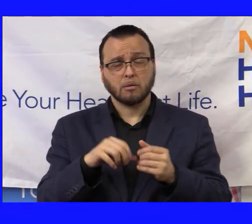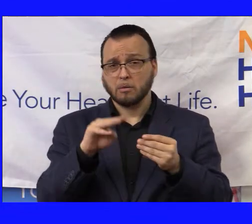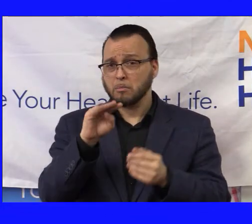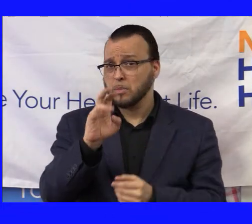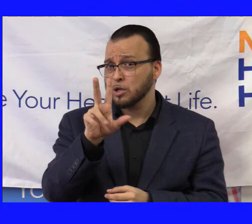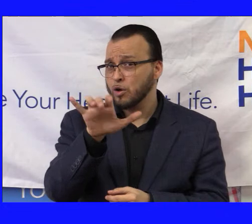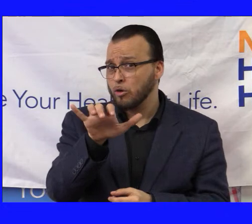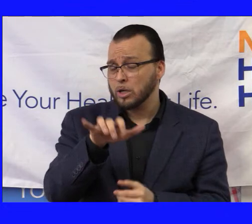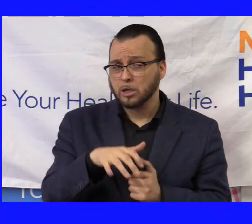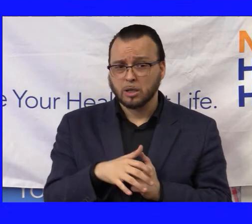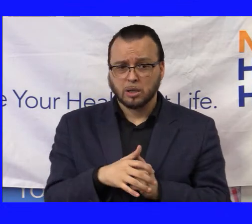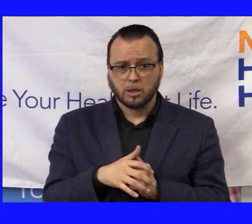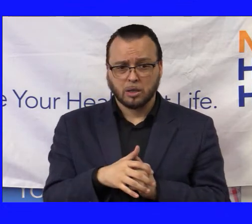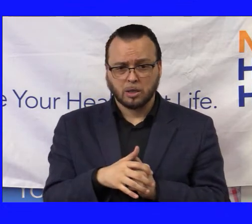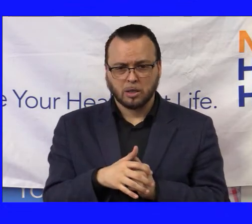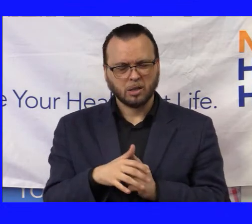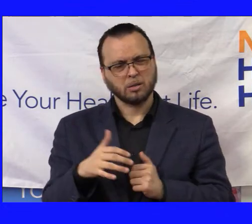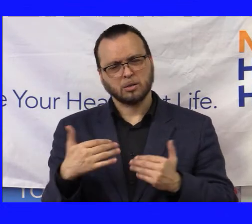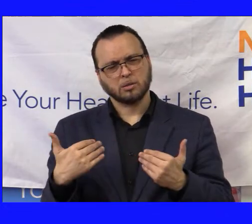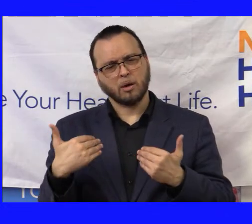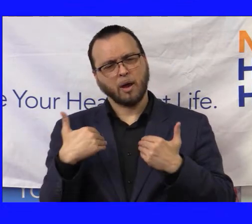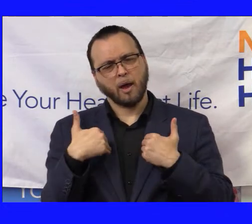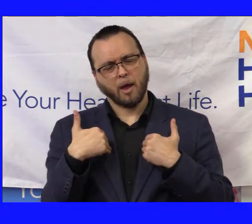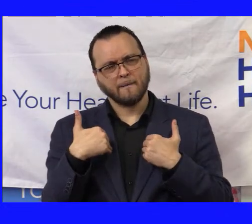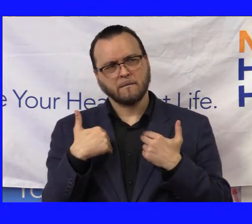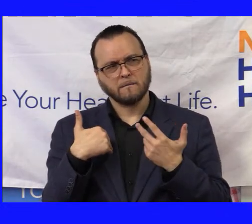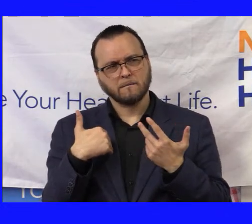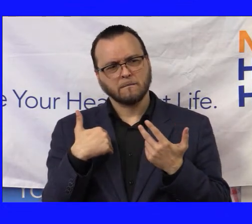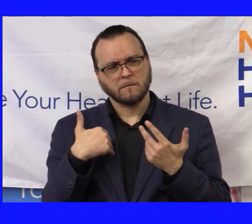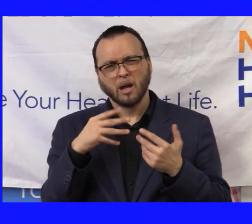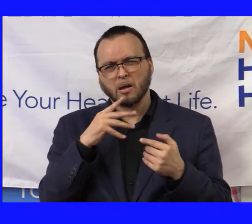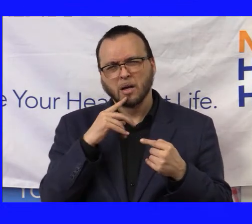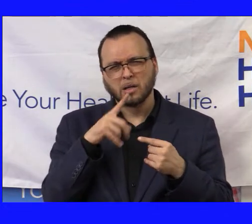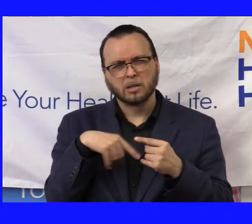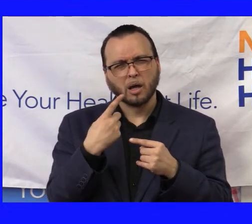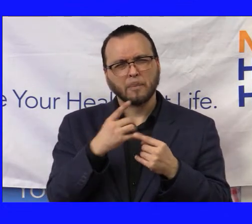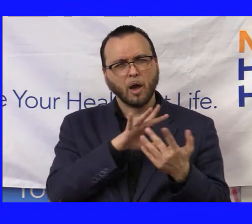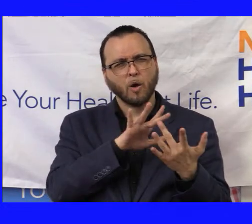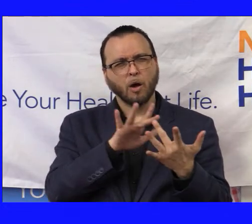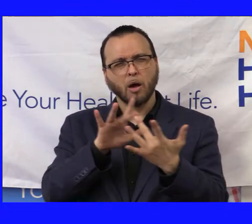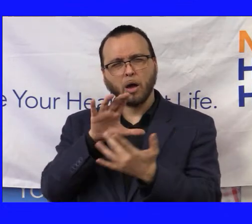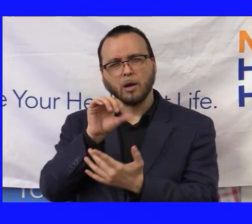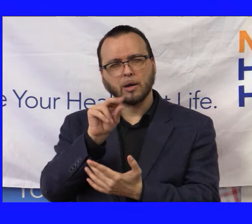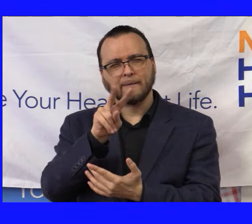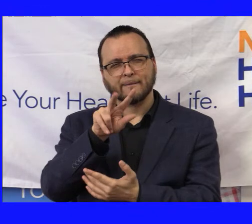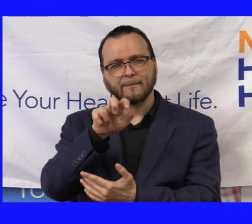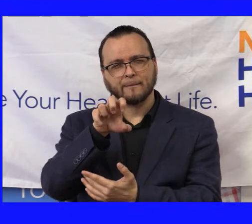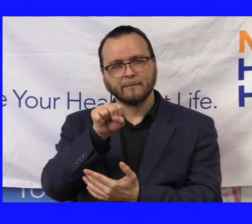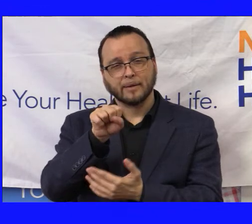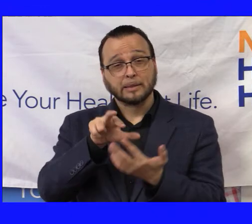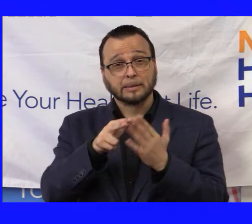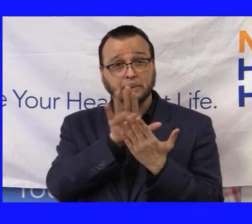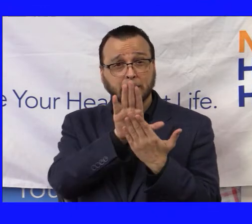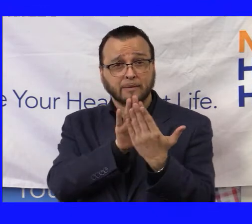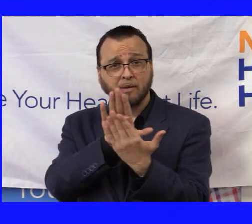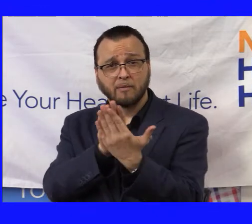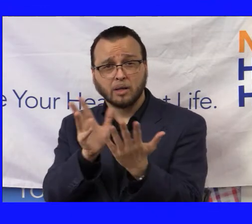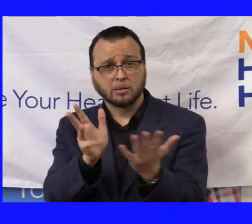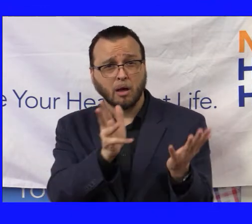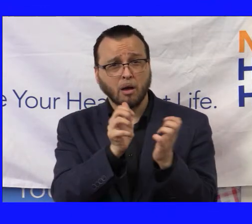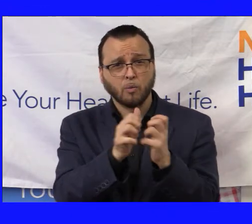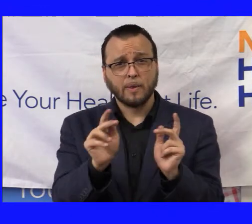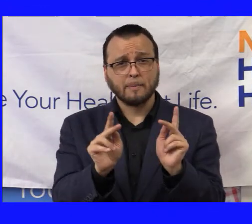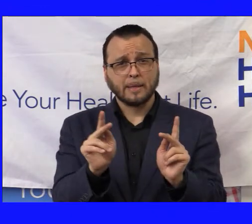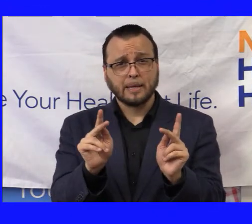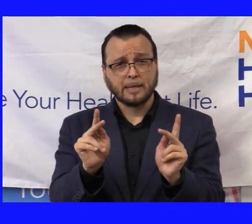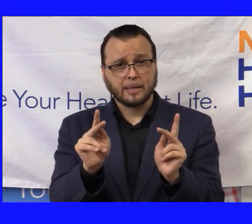And having, we're talking about canvassing. That means talking to people. And it's like